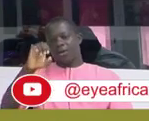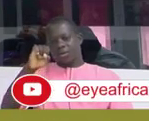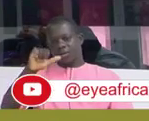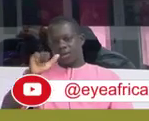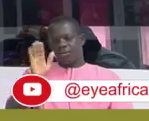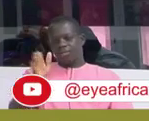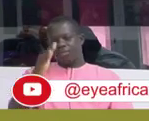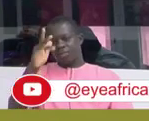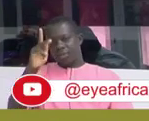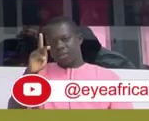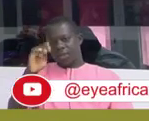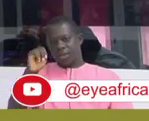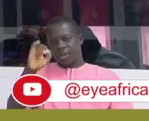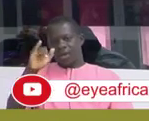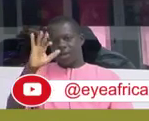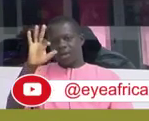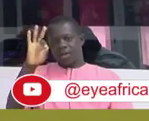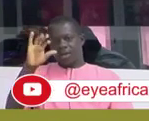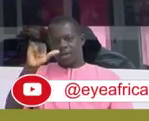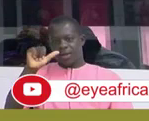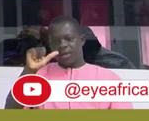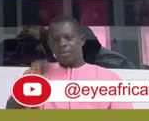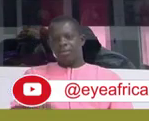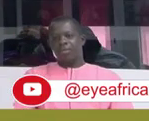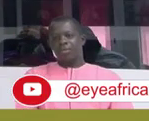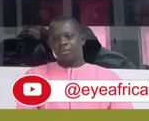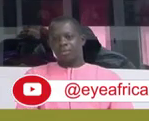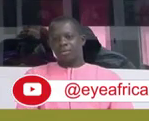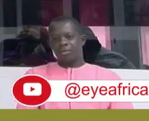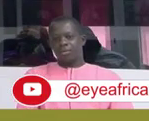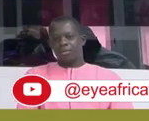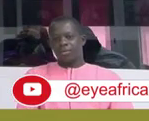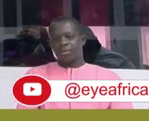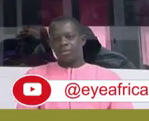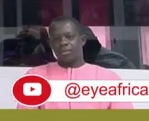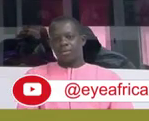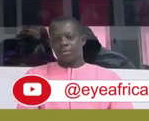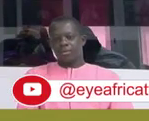I sa I ama